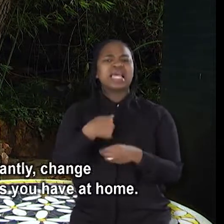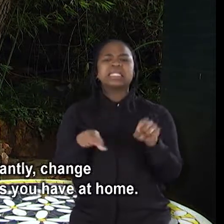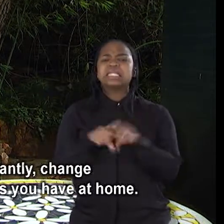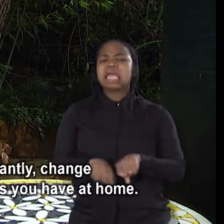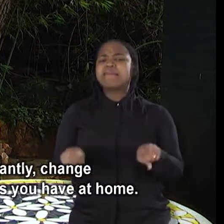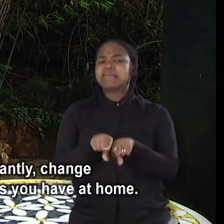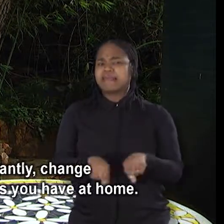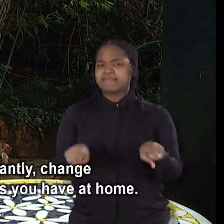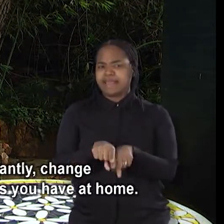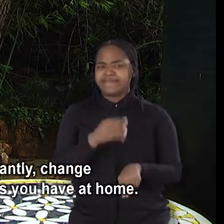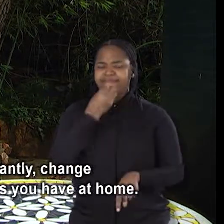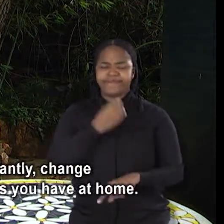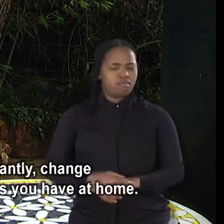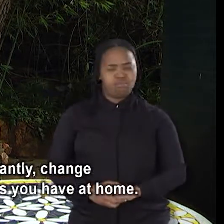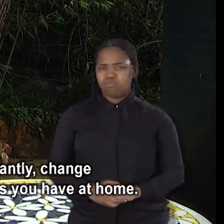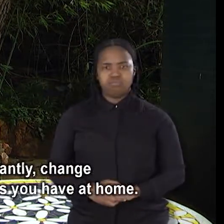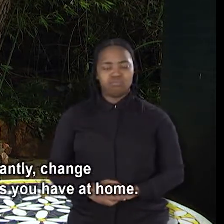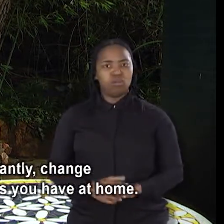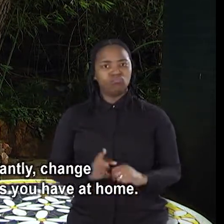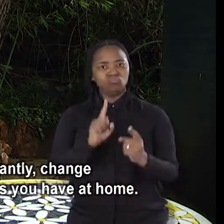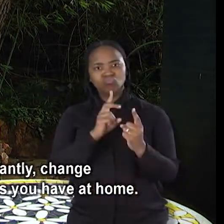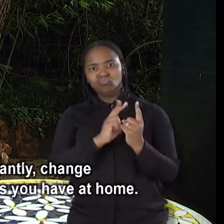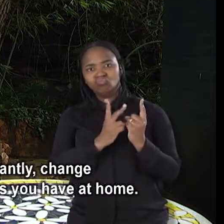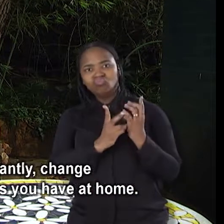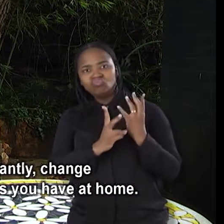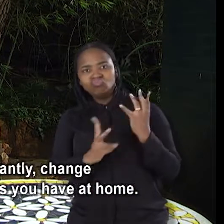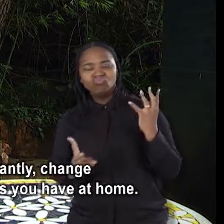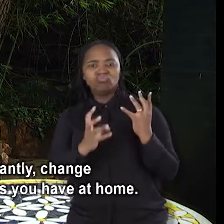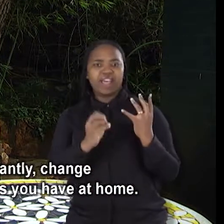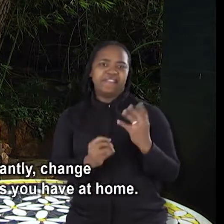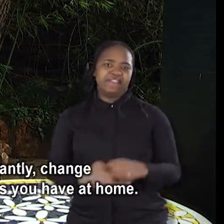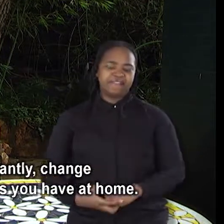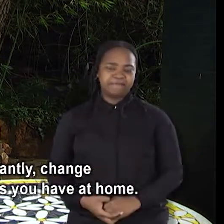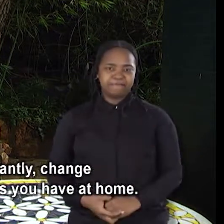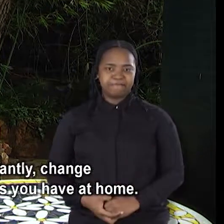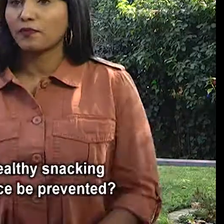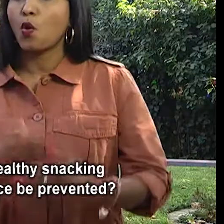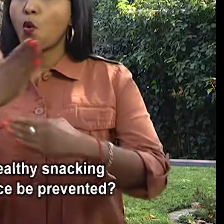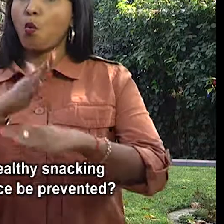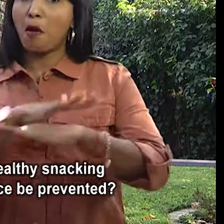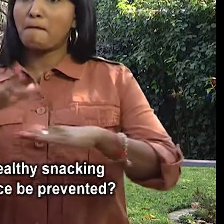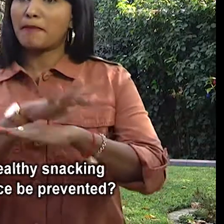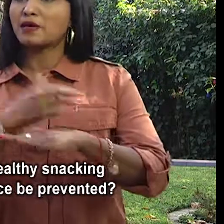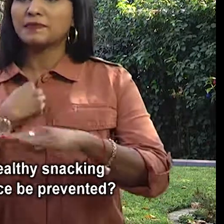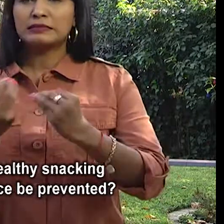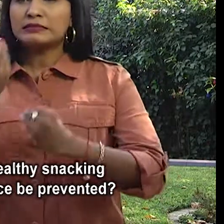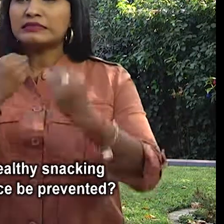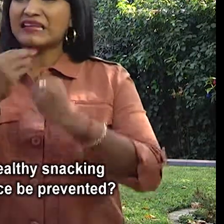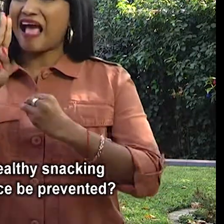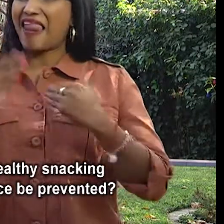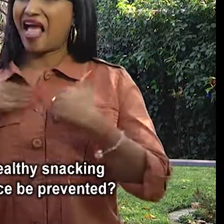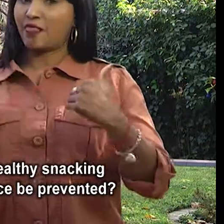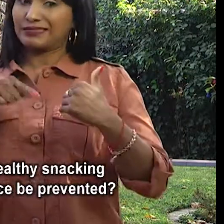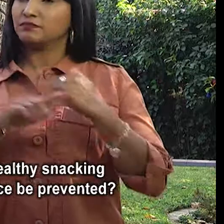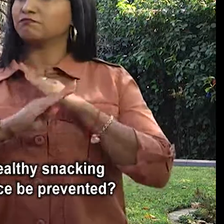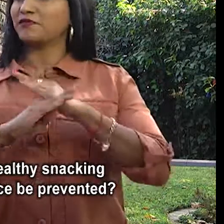the types of snacks or food that you keep in the house And that you keep in your fridge How can unhealthy snacking at